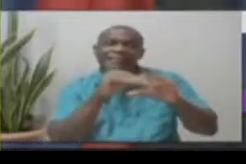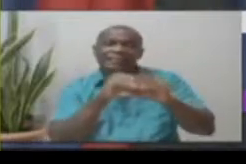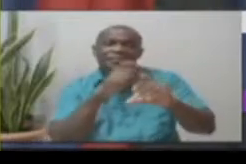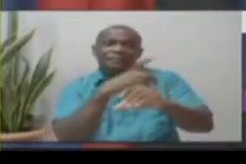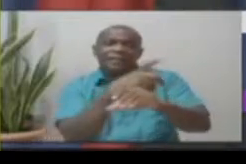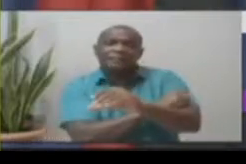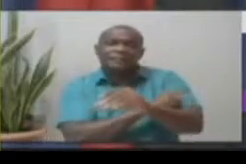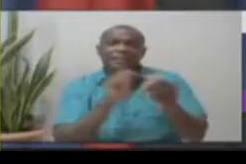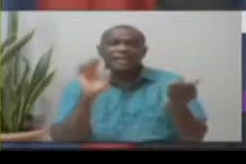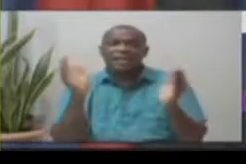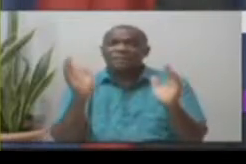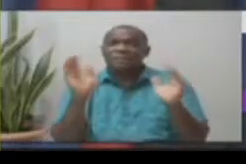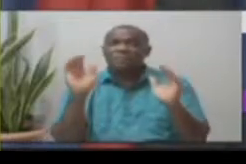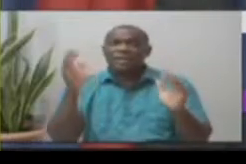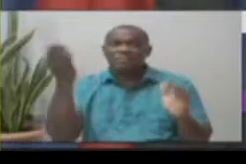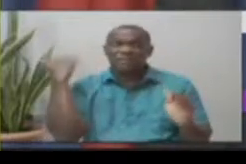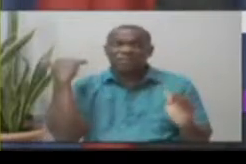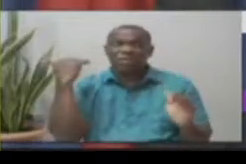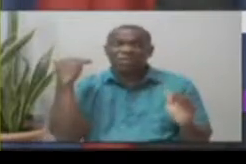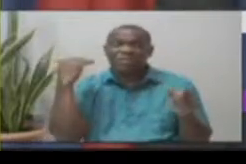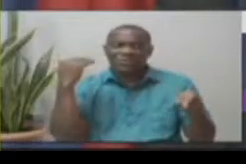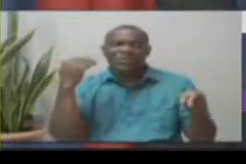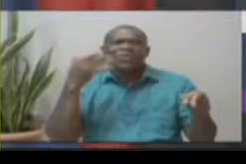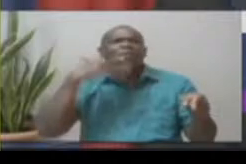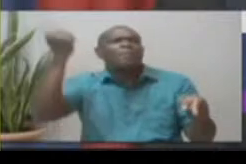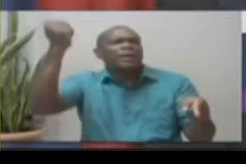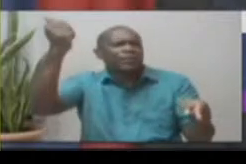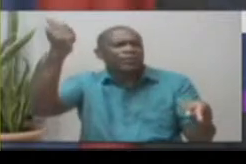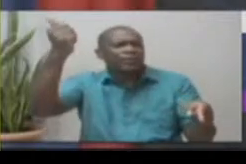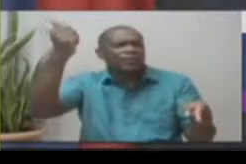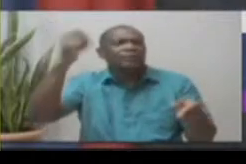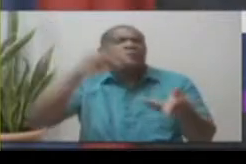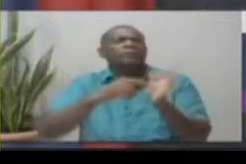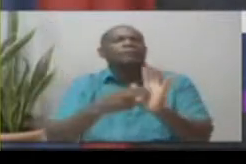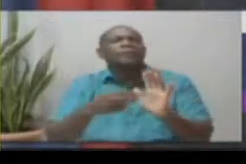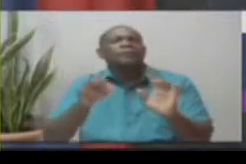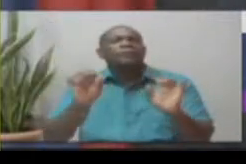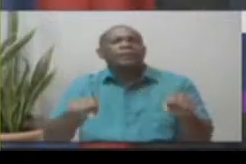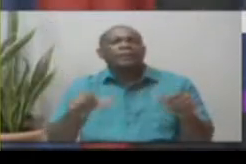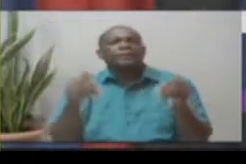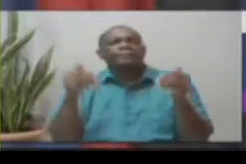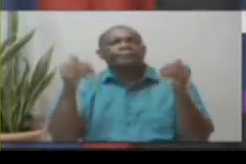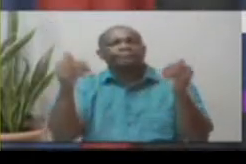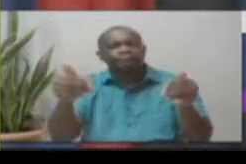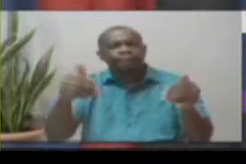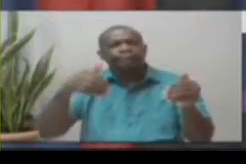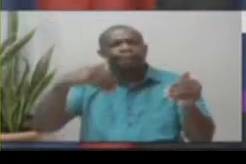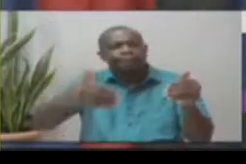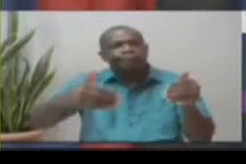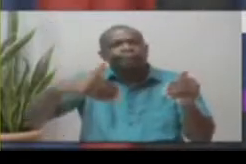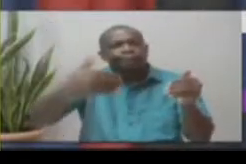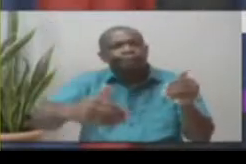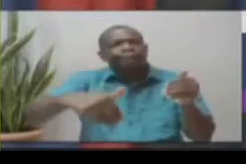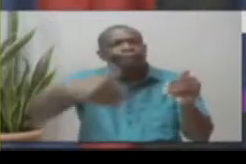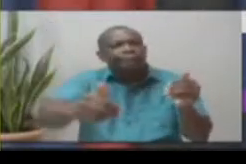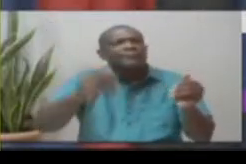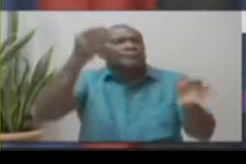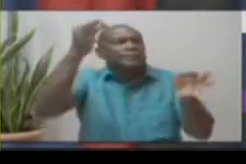us to move forward in making some decisions. Some that